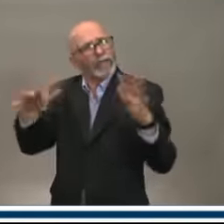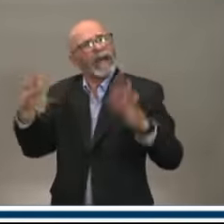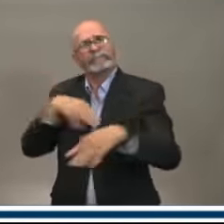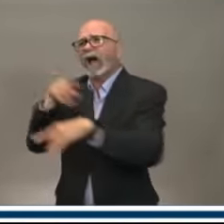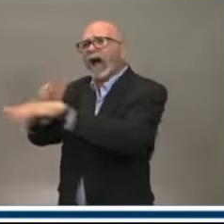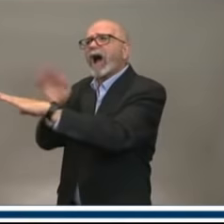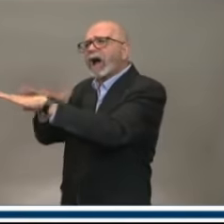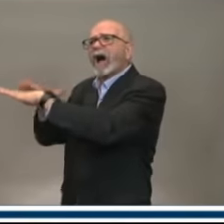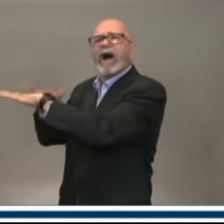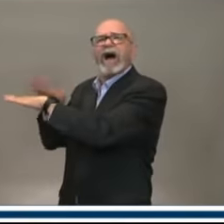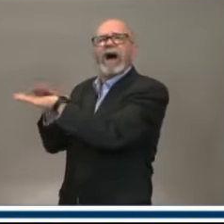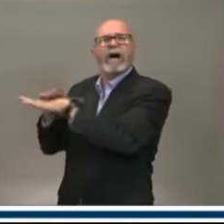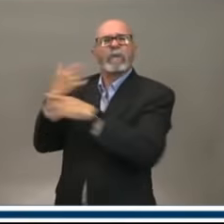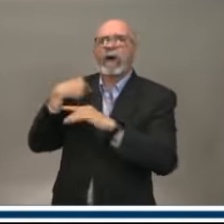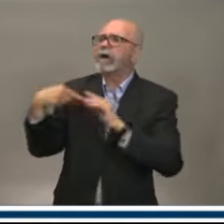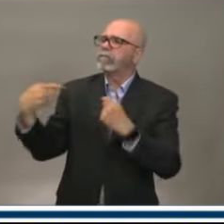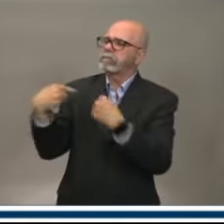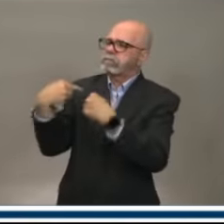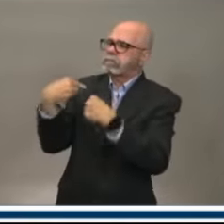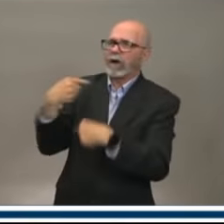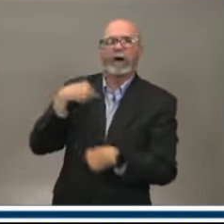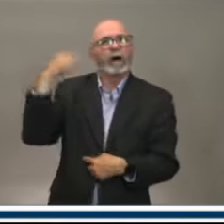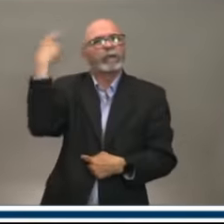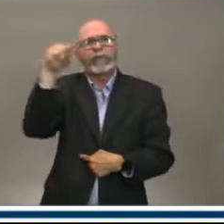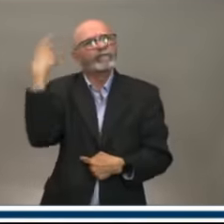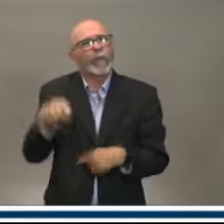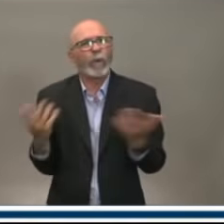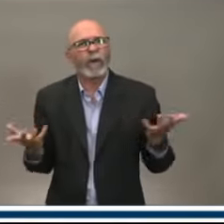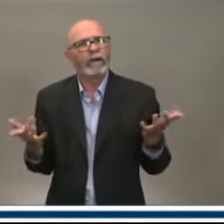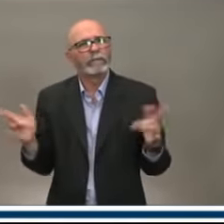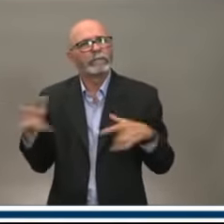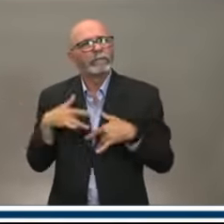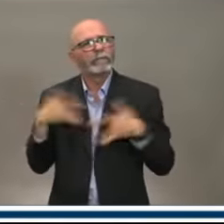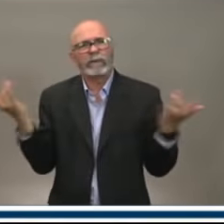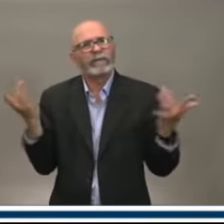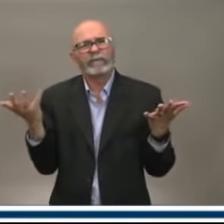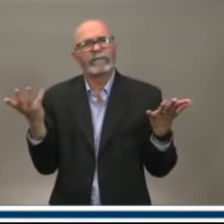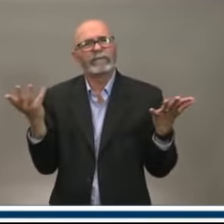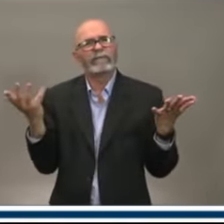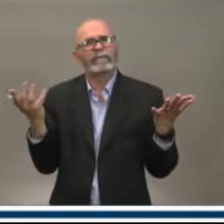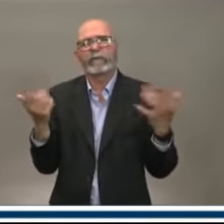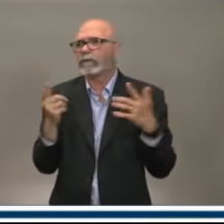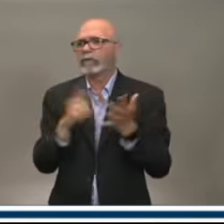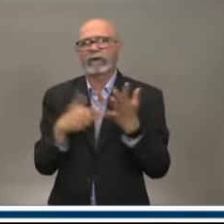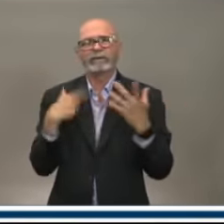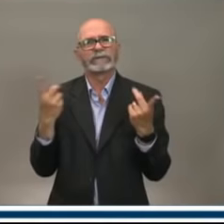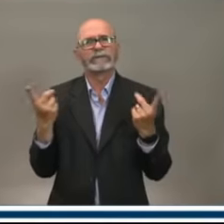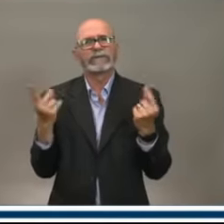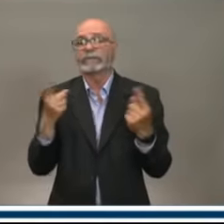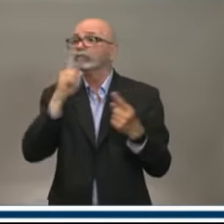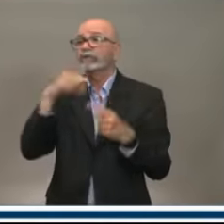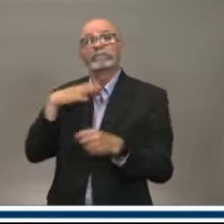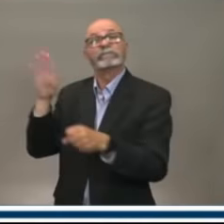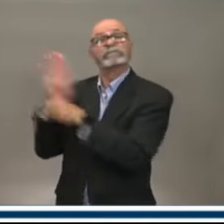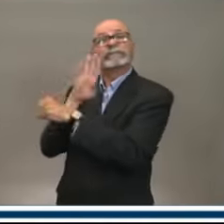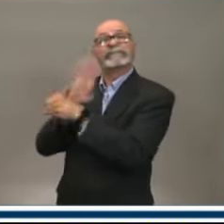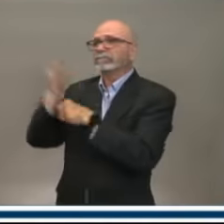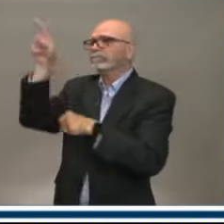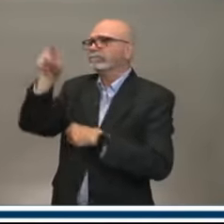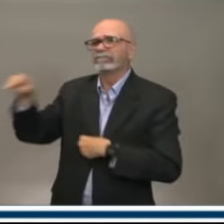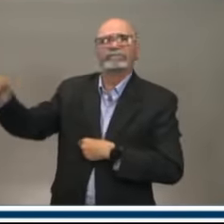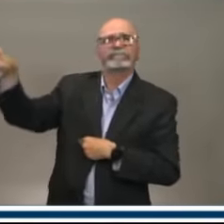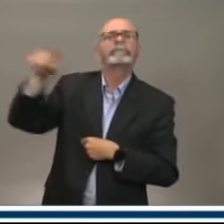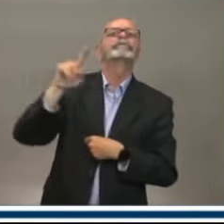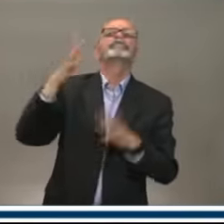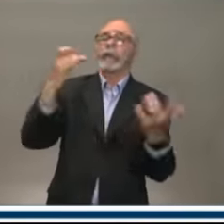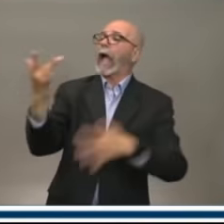ensure the safety of Nova Scotians. Business owners, organizations have told us they would rather go slow and